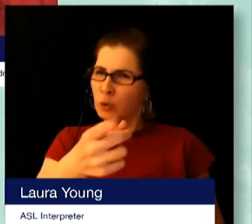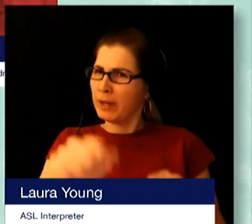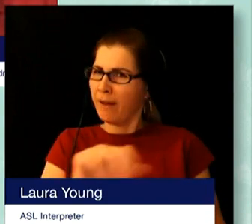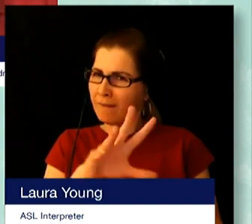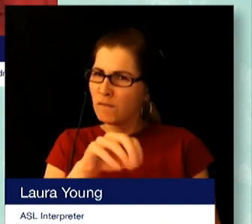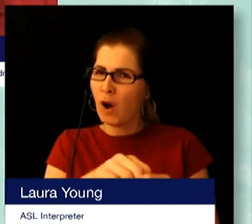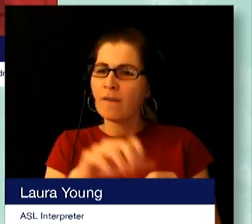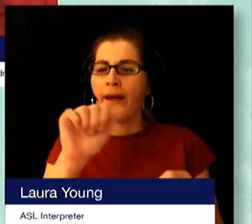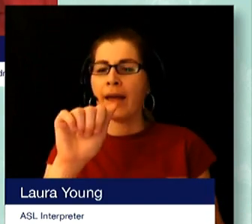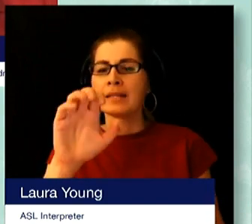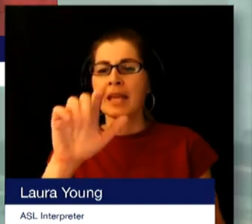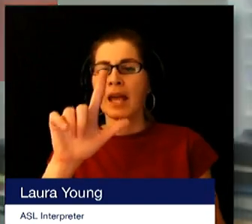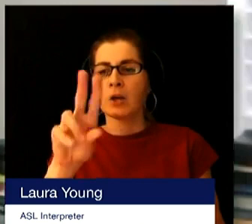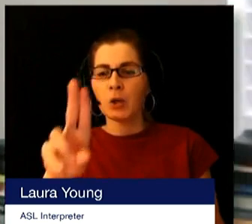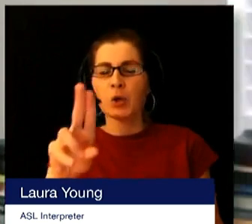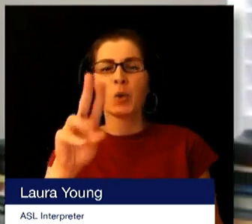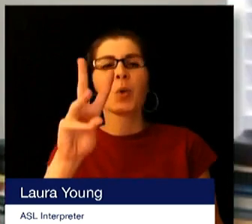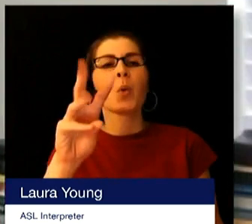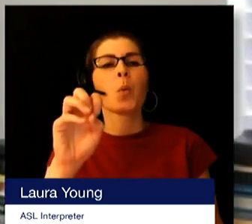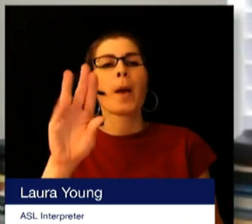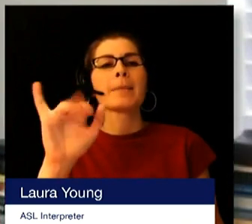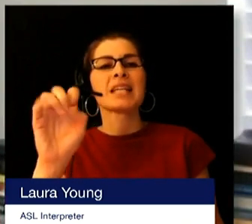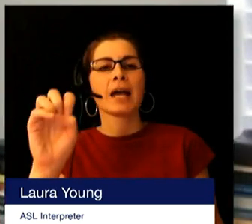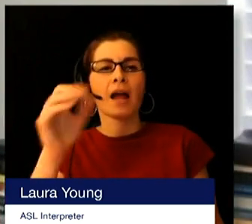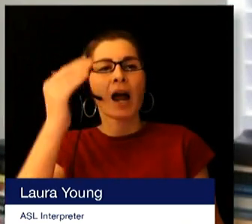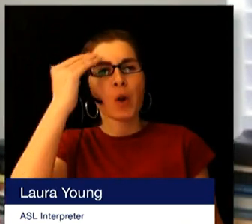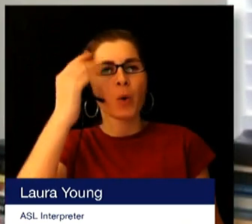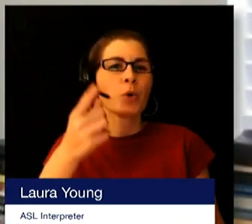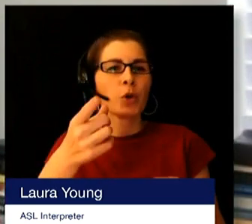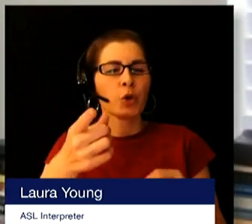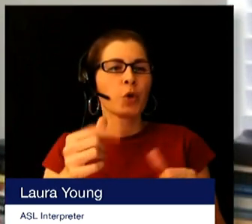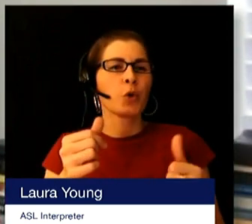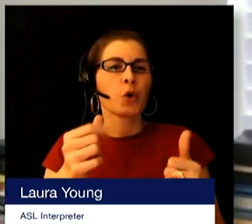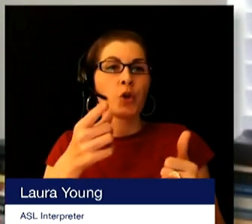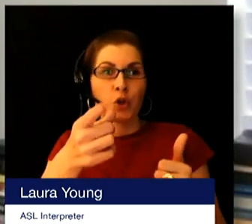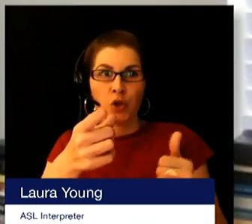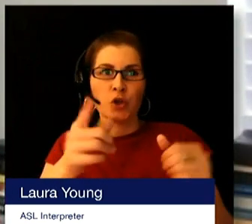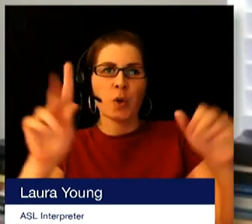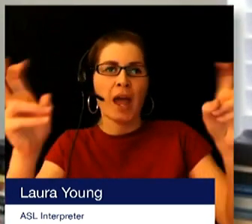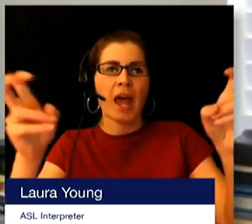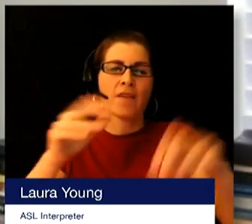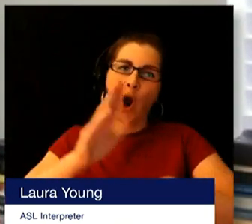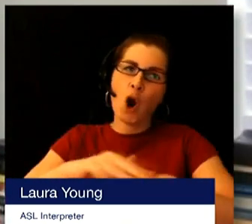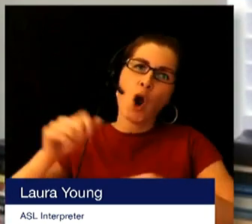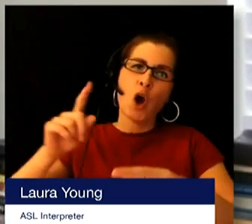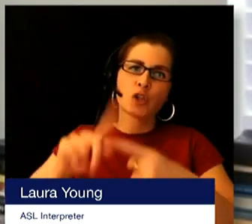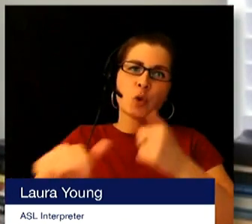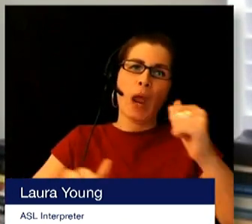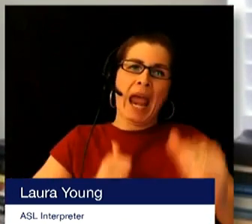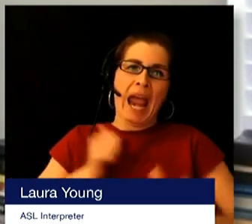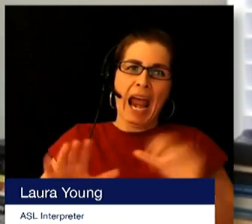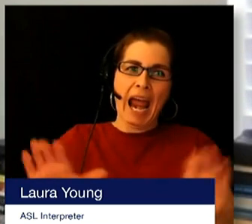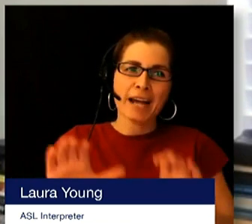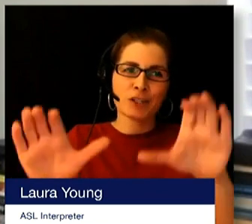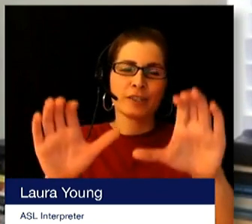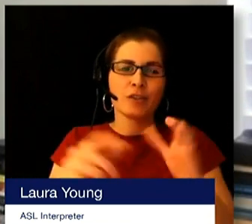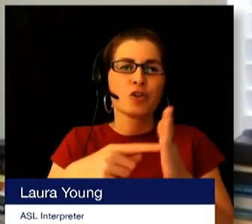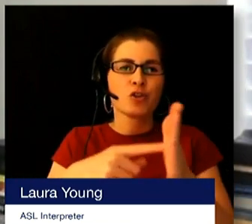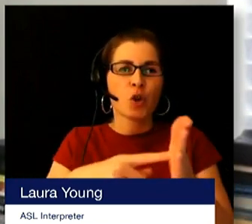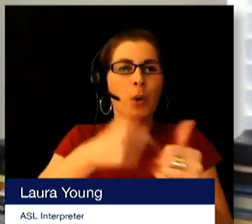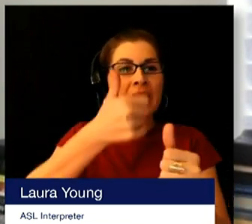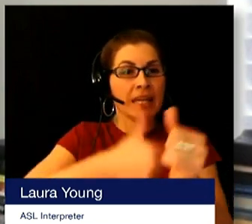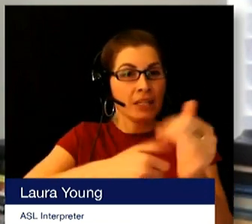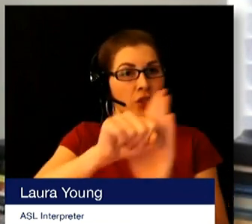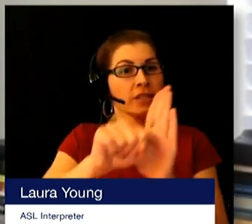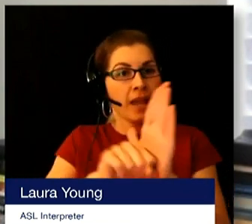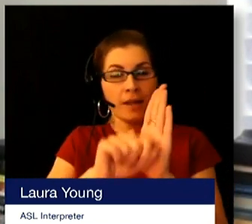go to the ACLU's website. I know you guys have put up a call to action, letting everyone know what they can do. Each state has their